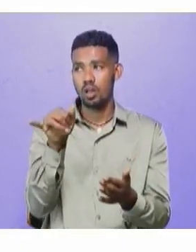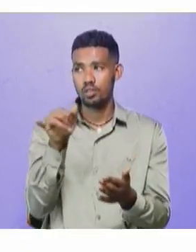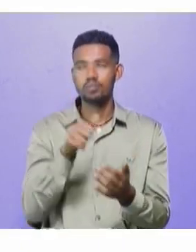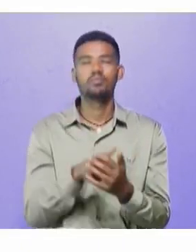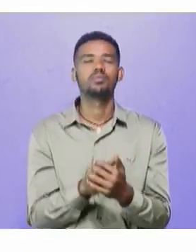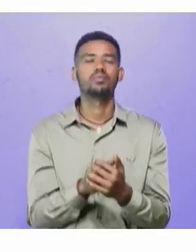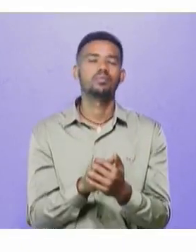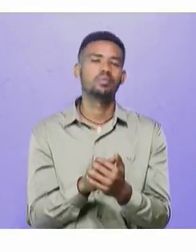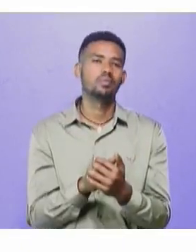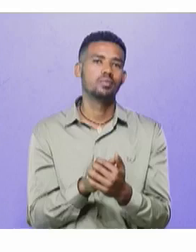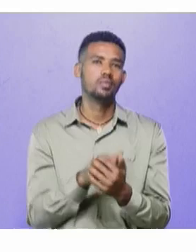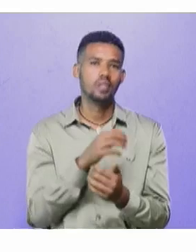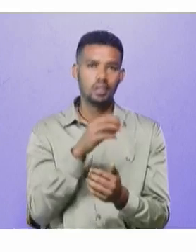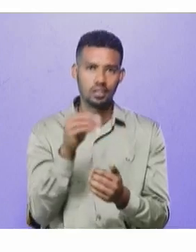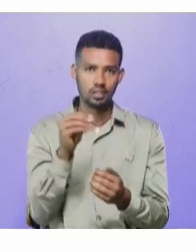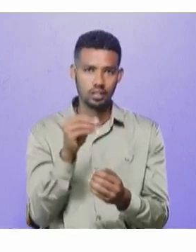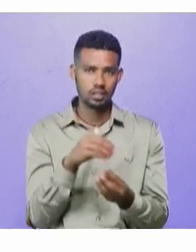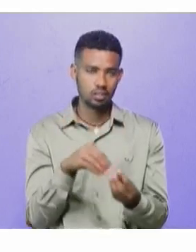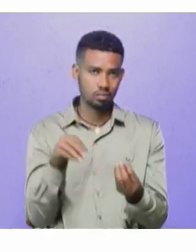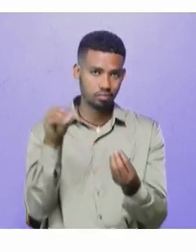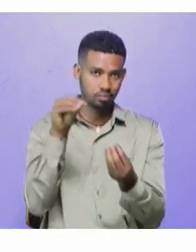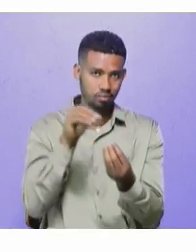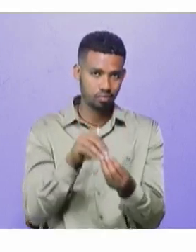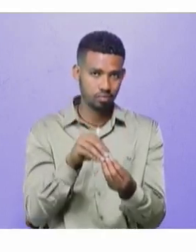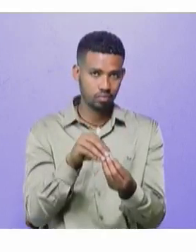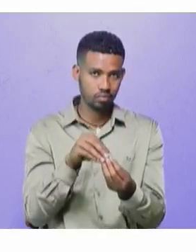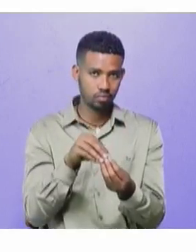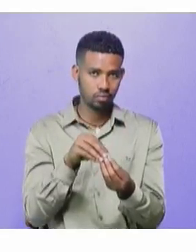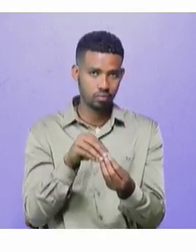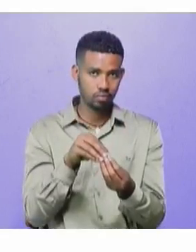Y. And make